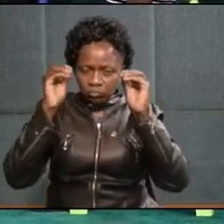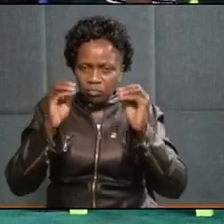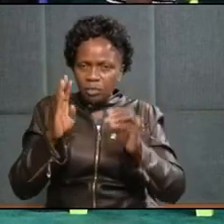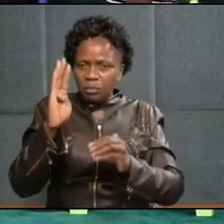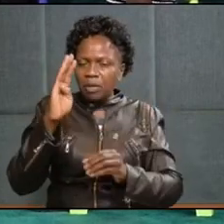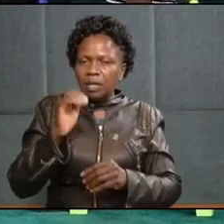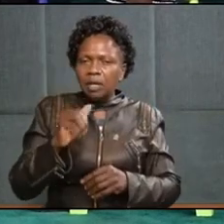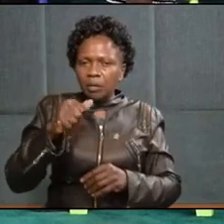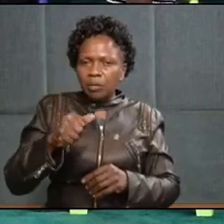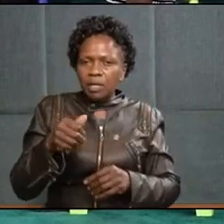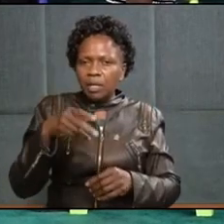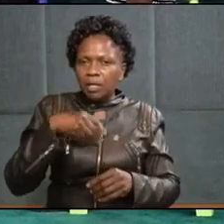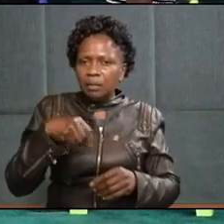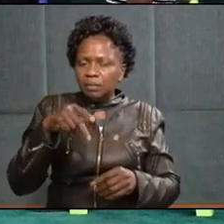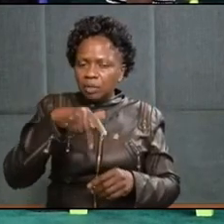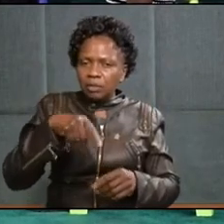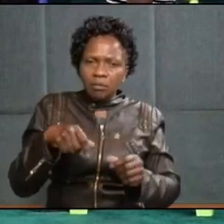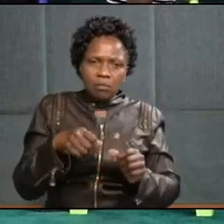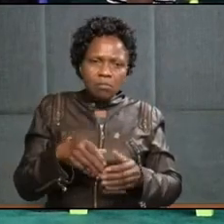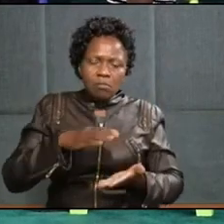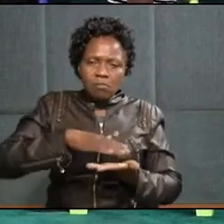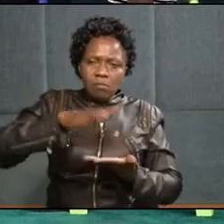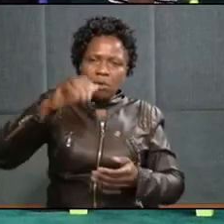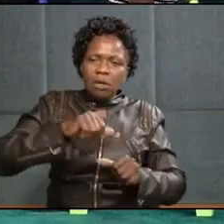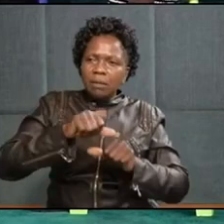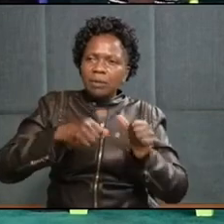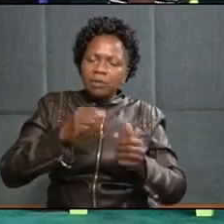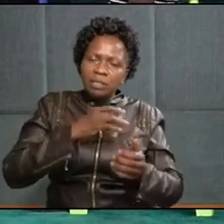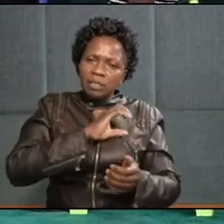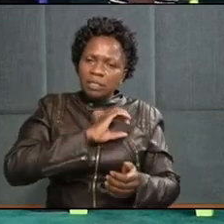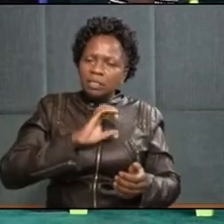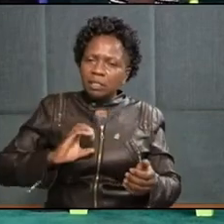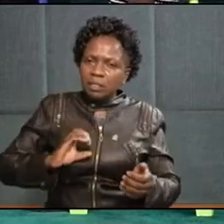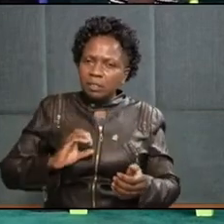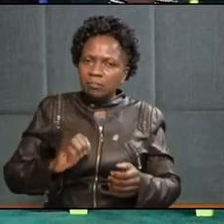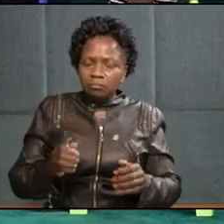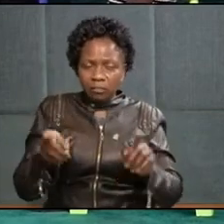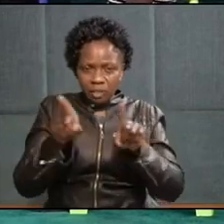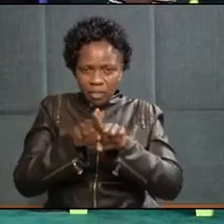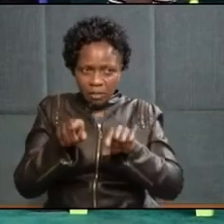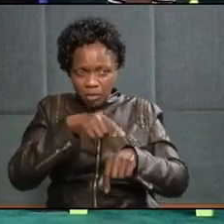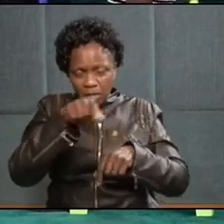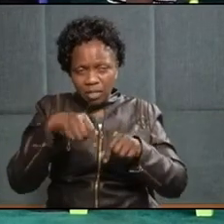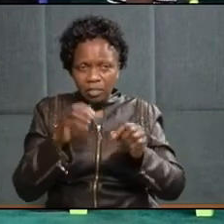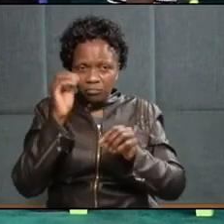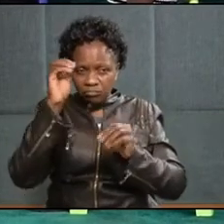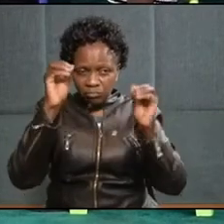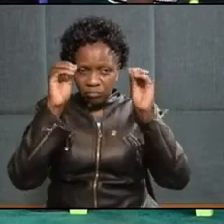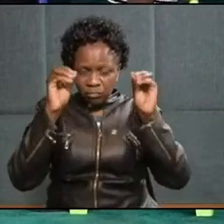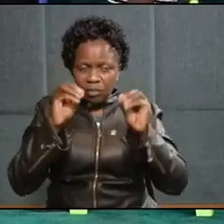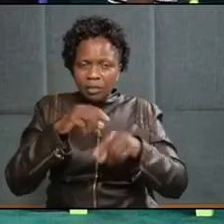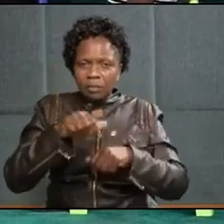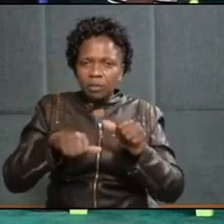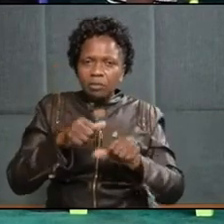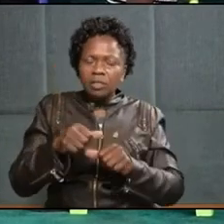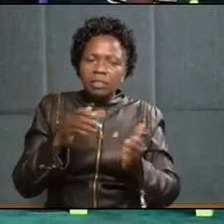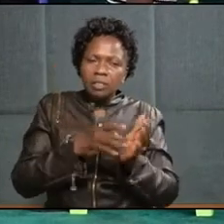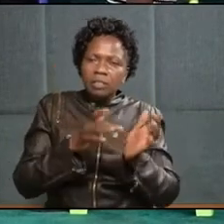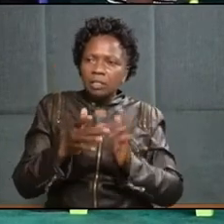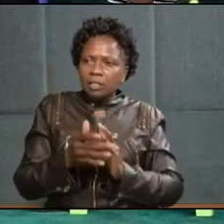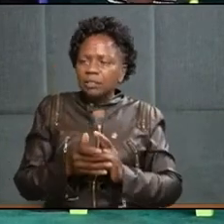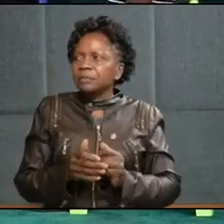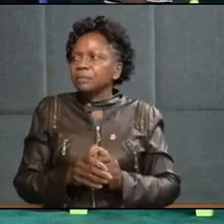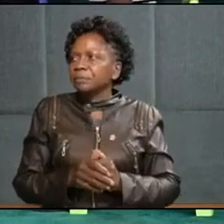and Priscilla that more about Jesus. And so we should also teach other people more about